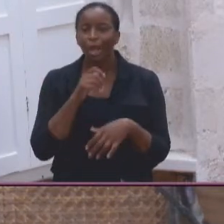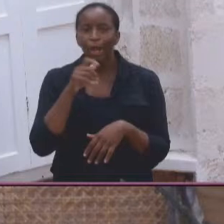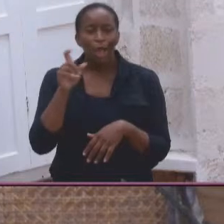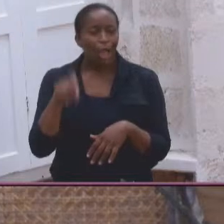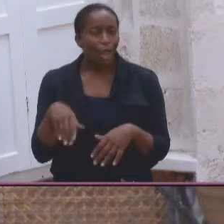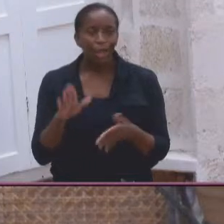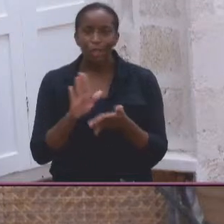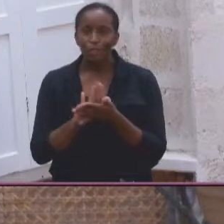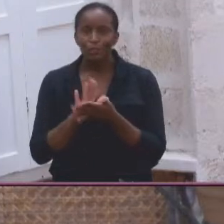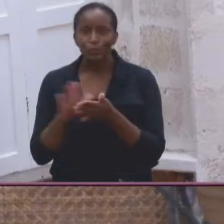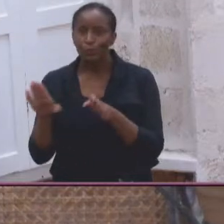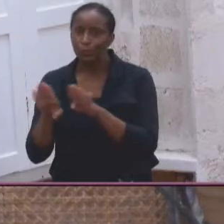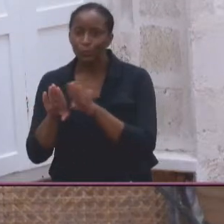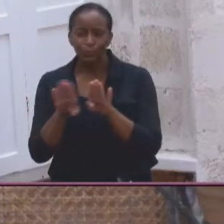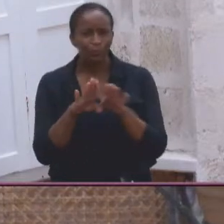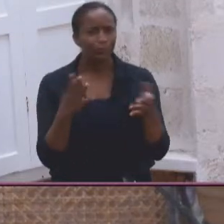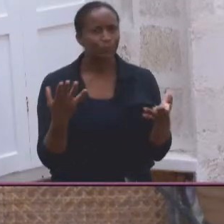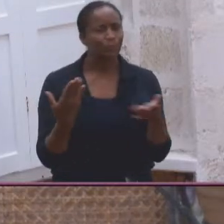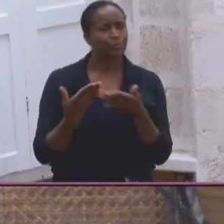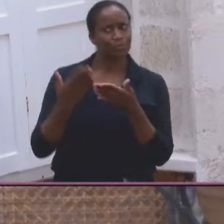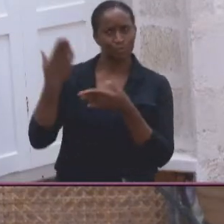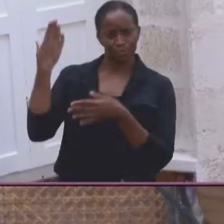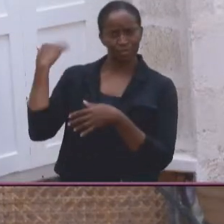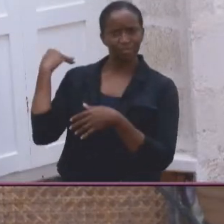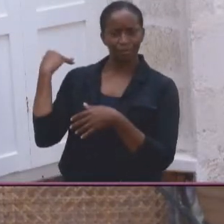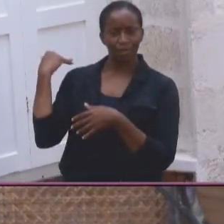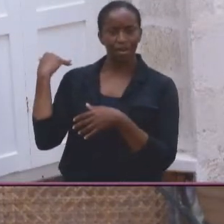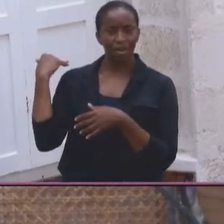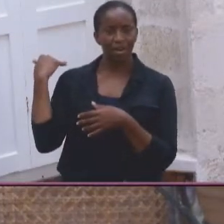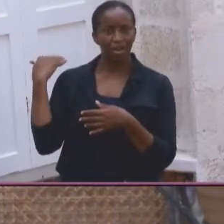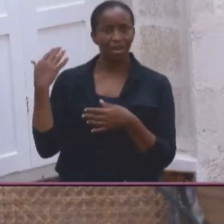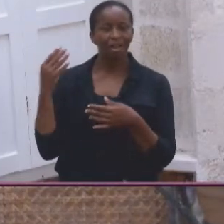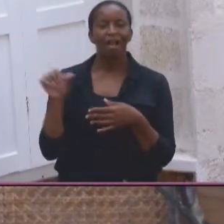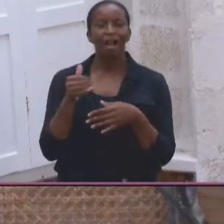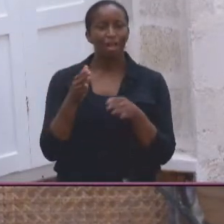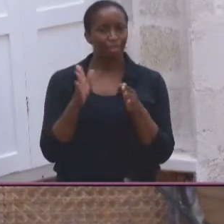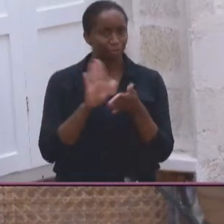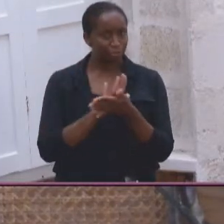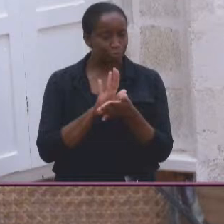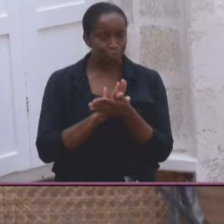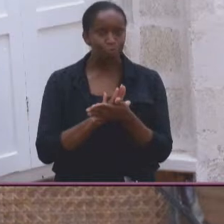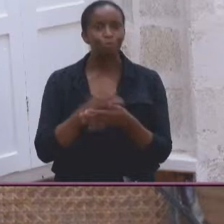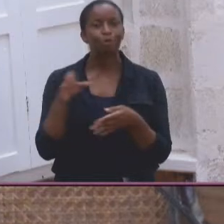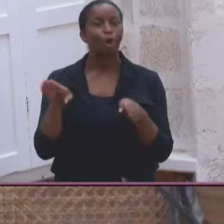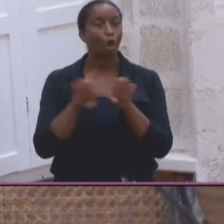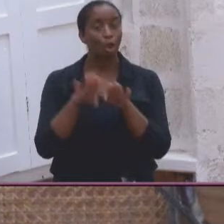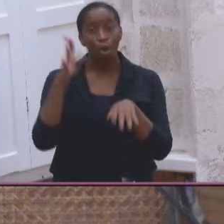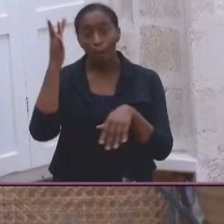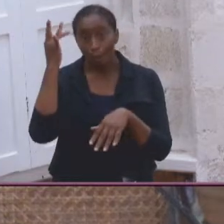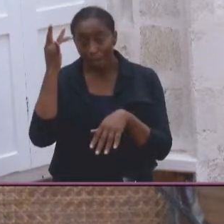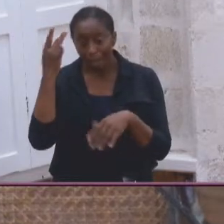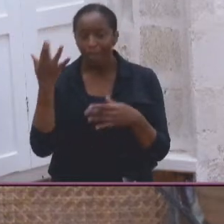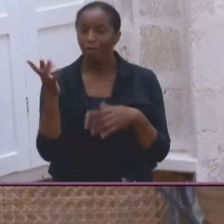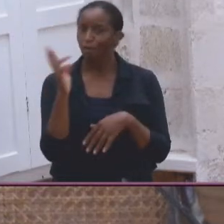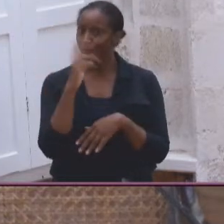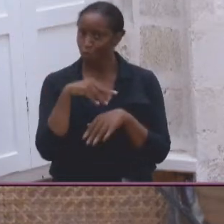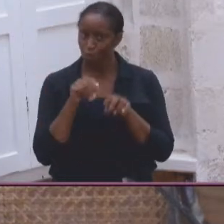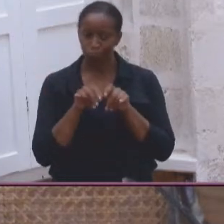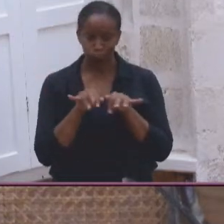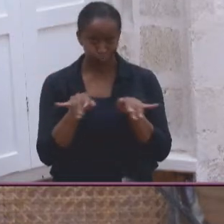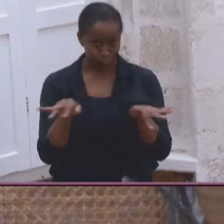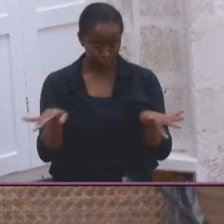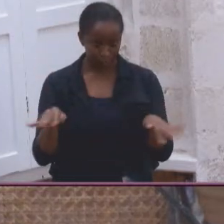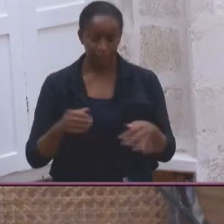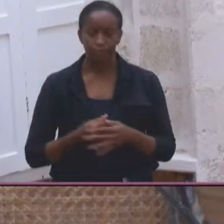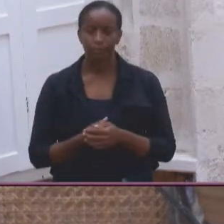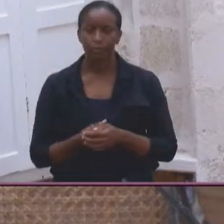One was closed last term as well, probably more than one. So these are things that we need to address. You need to see the